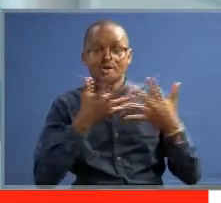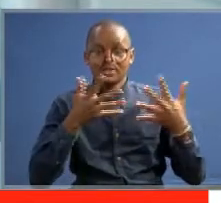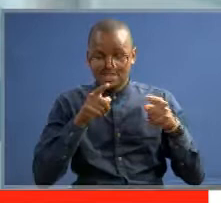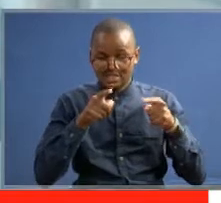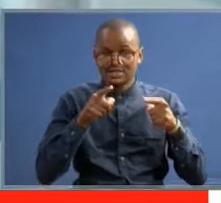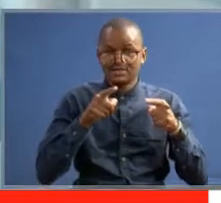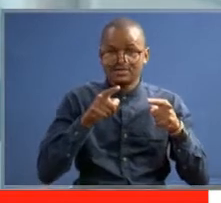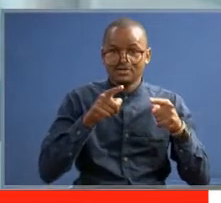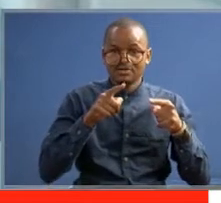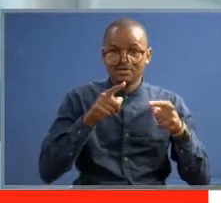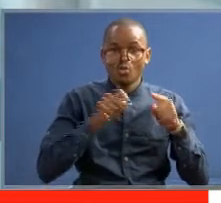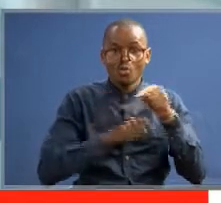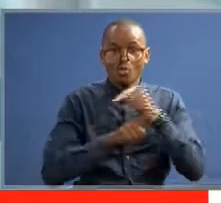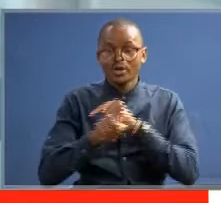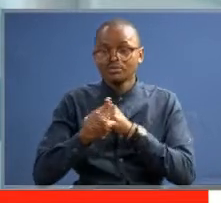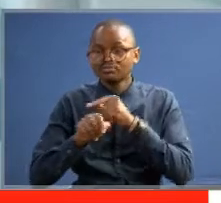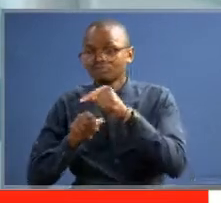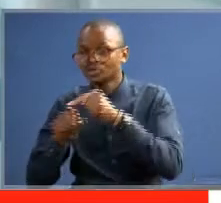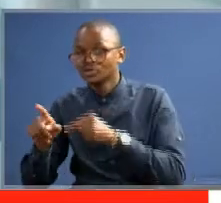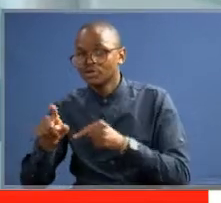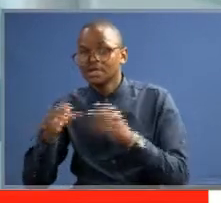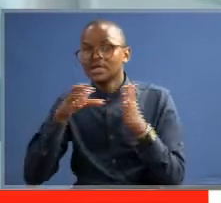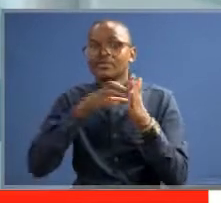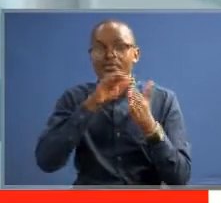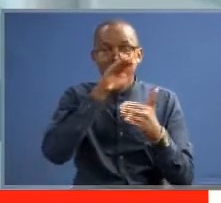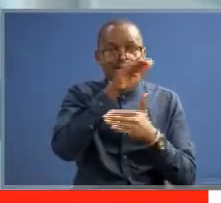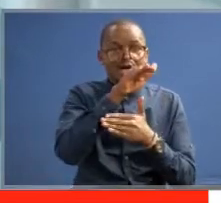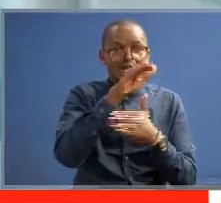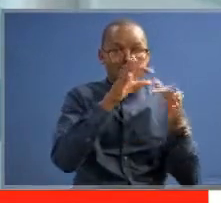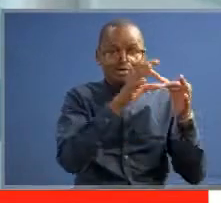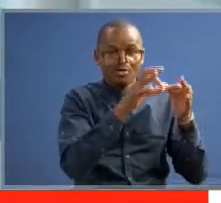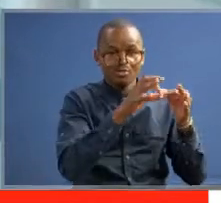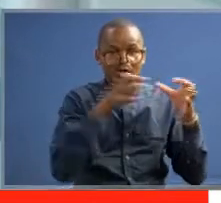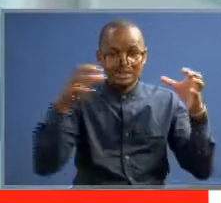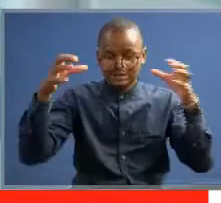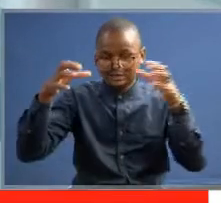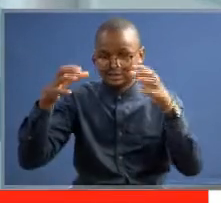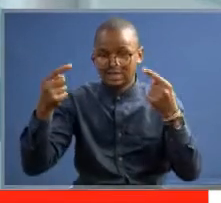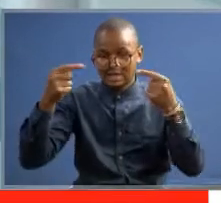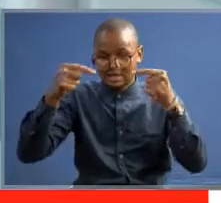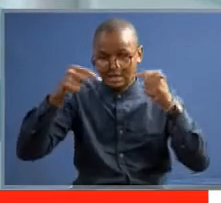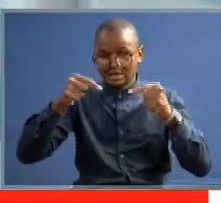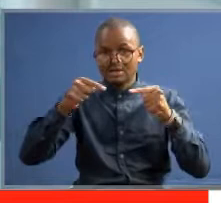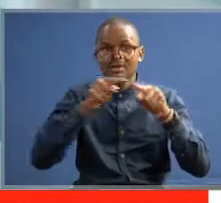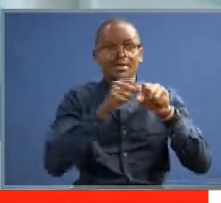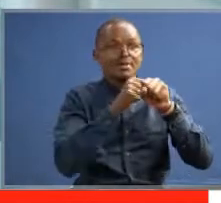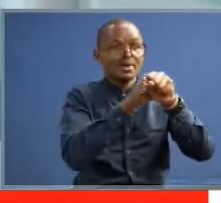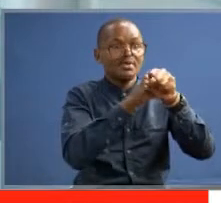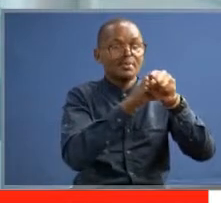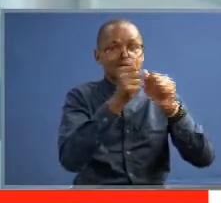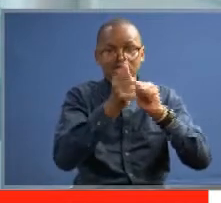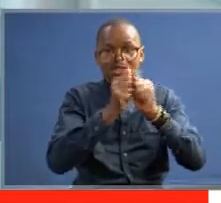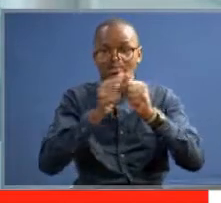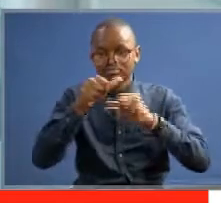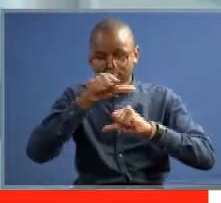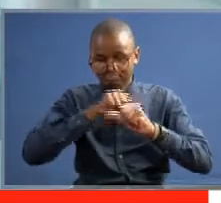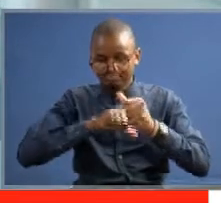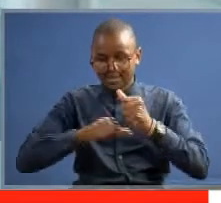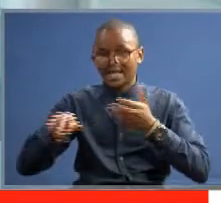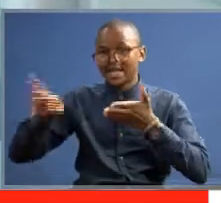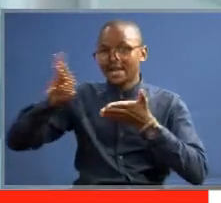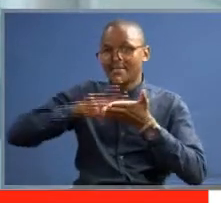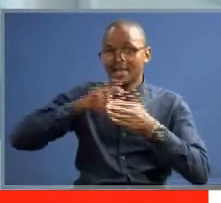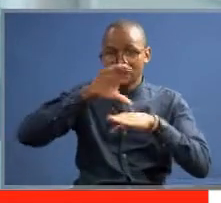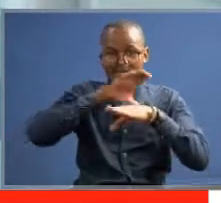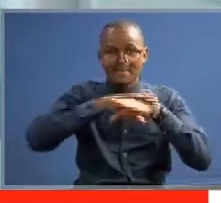a kind of win-win situation. So we urge the corporate sector to also come on board and support sports activity, and in return